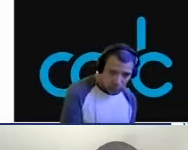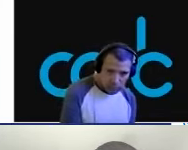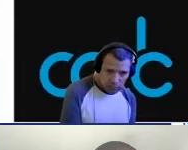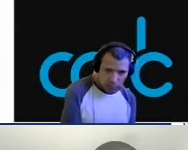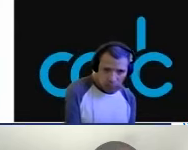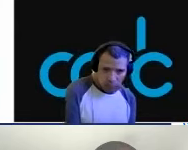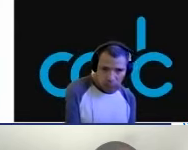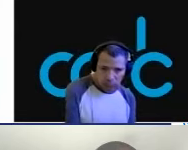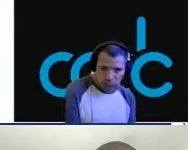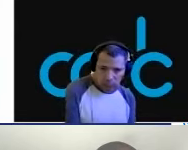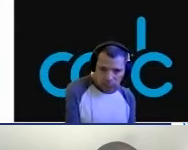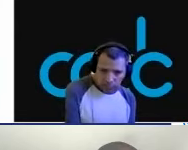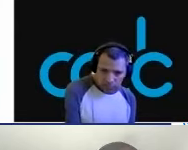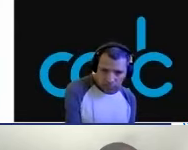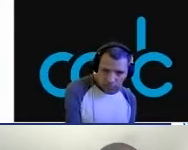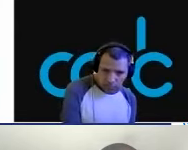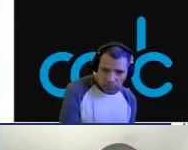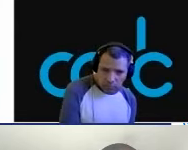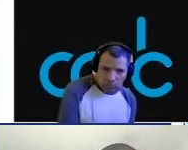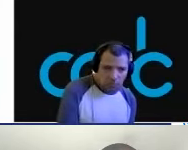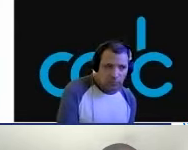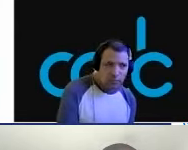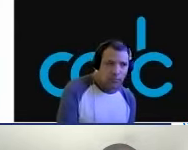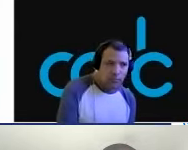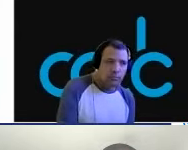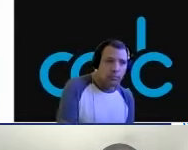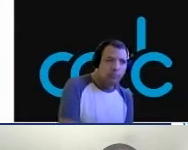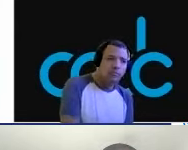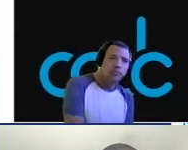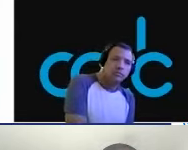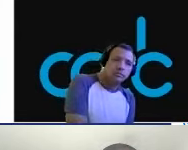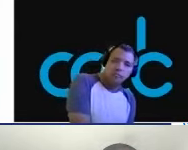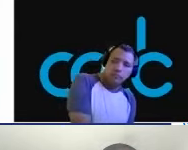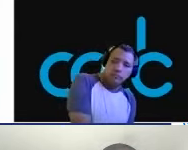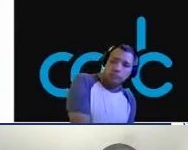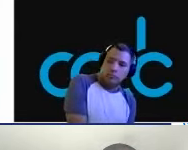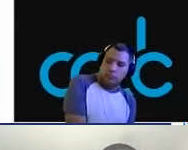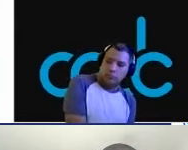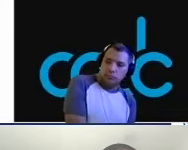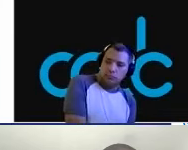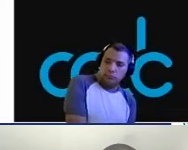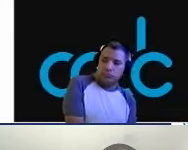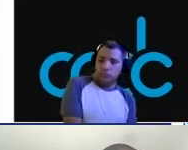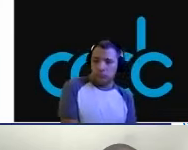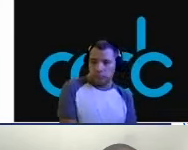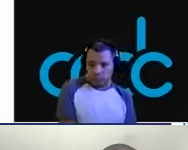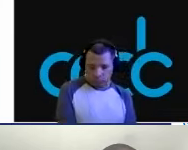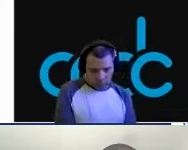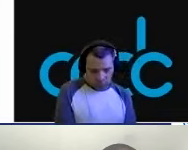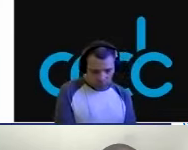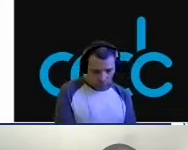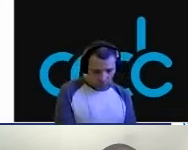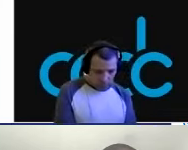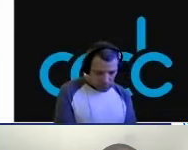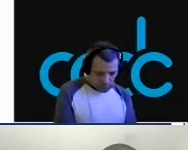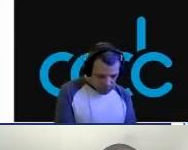transferred. So I read a book in college, 2014, let's say, and it talked about